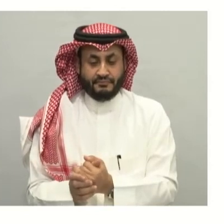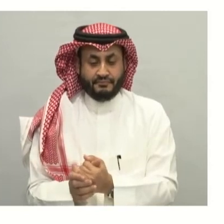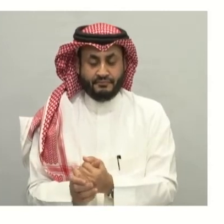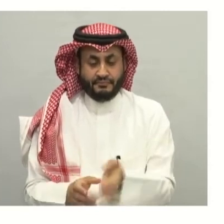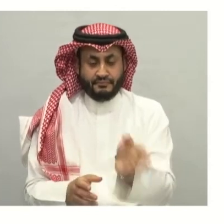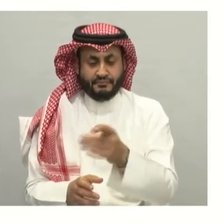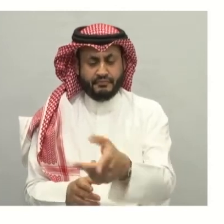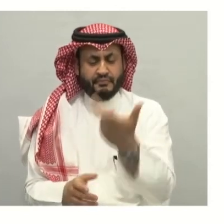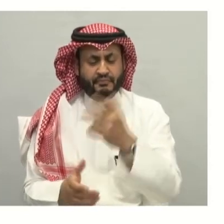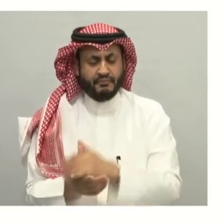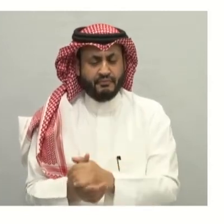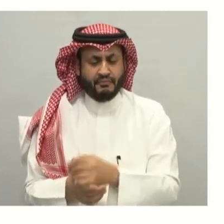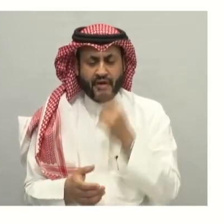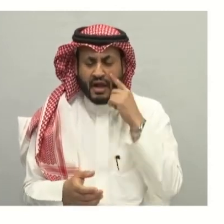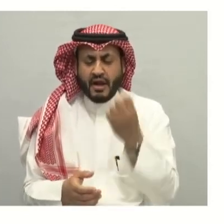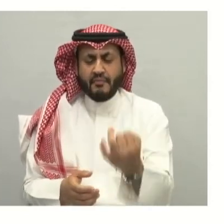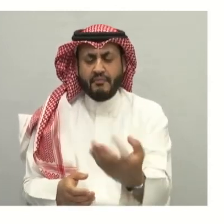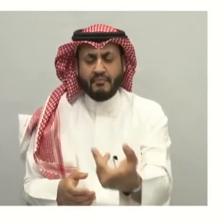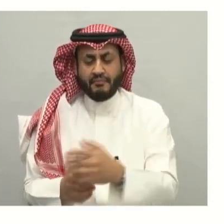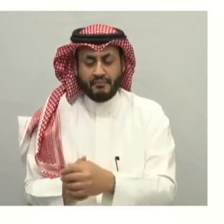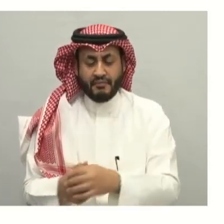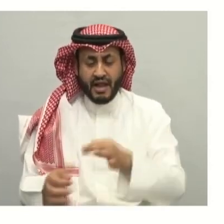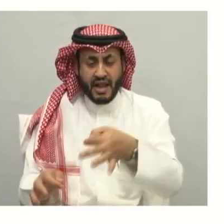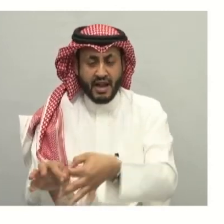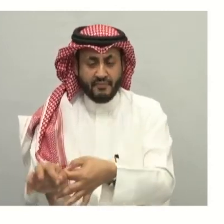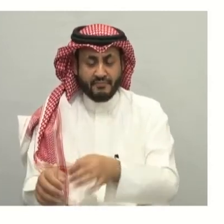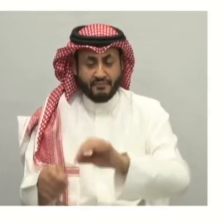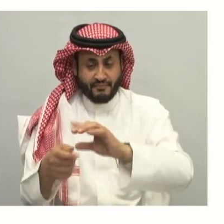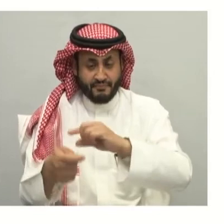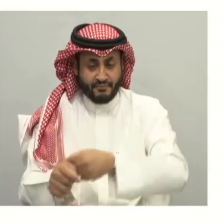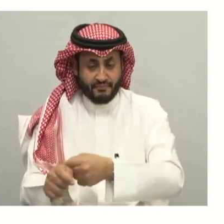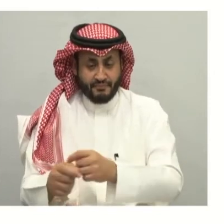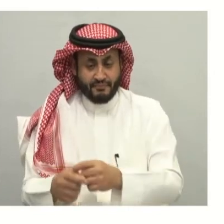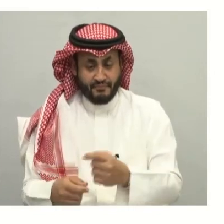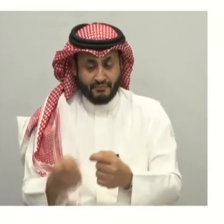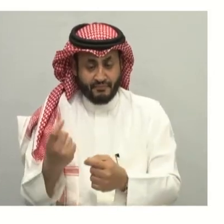What are these? How many pins do you see?